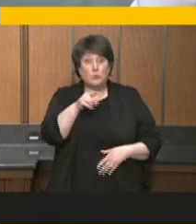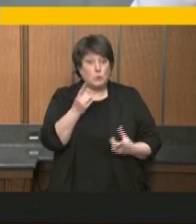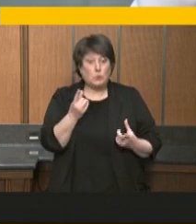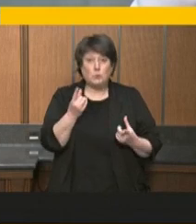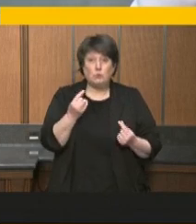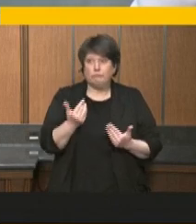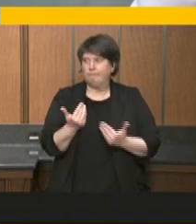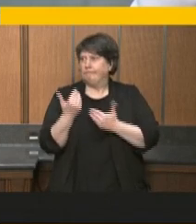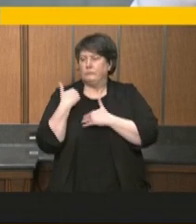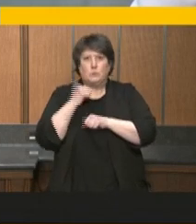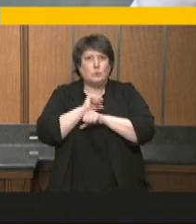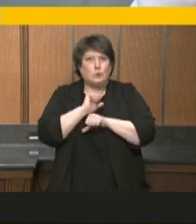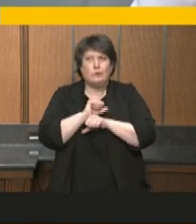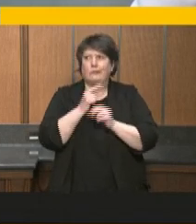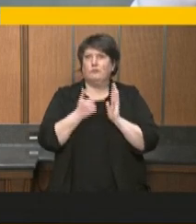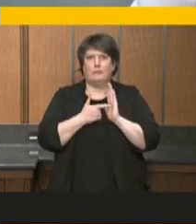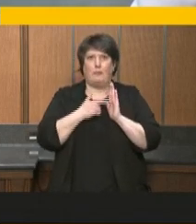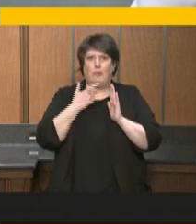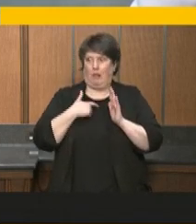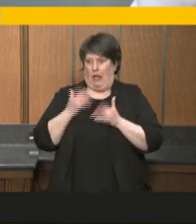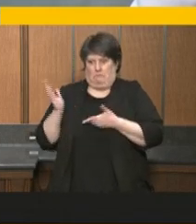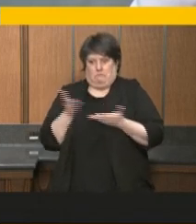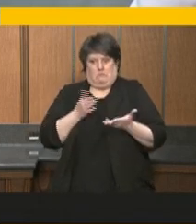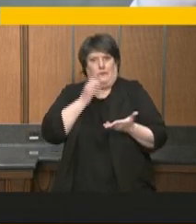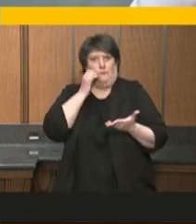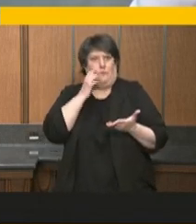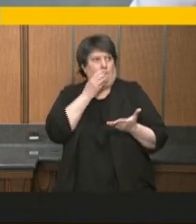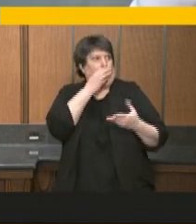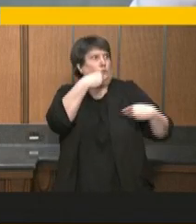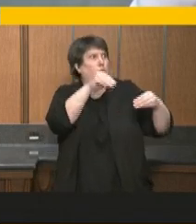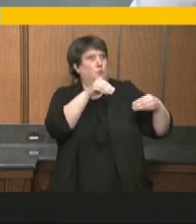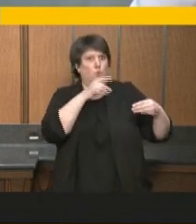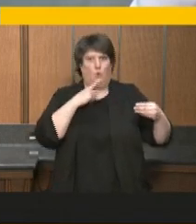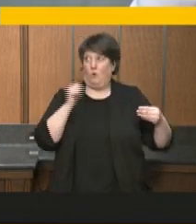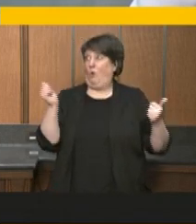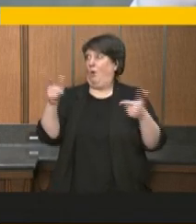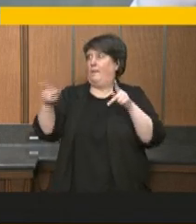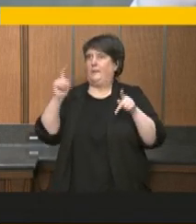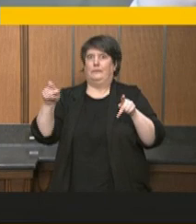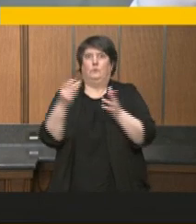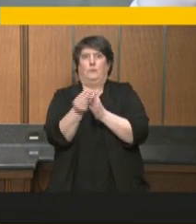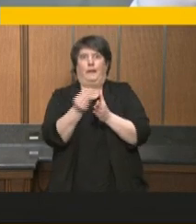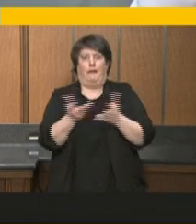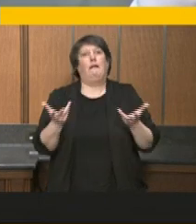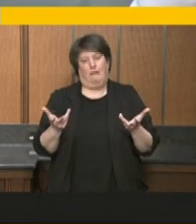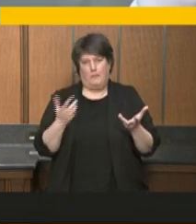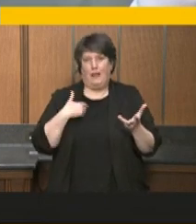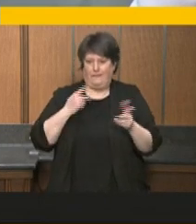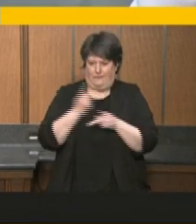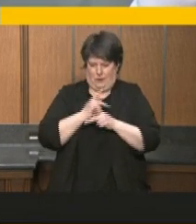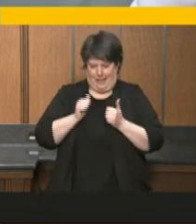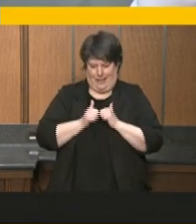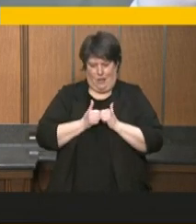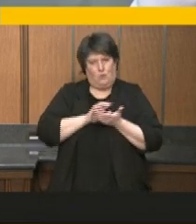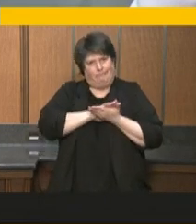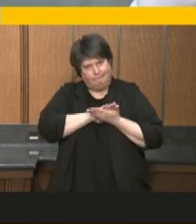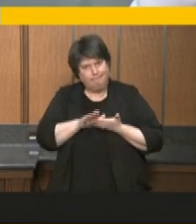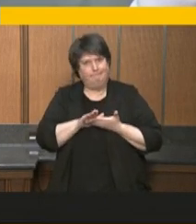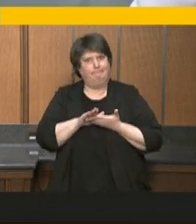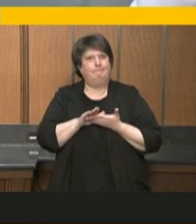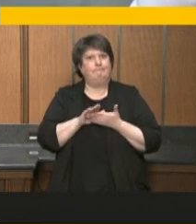things like maintaining grocery stores open, everybody needs food. Either ways to practice hygienic measures,